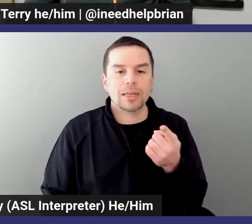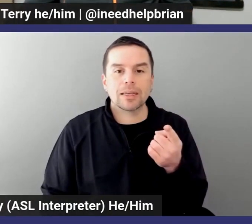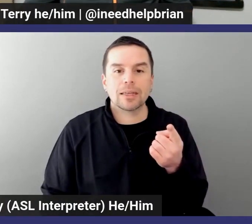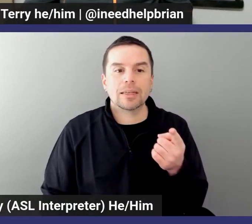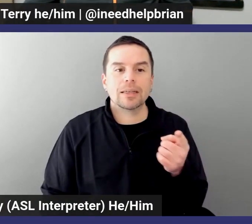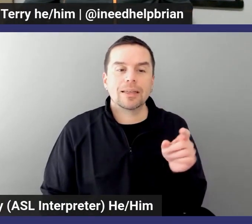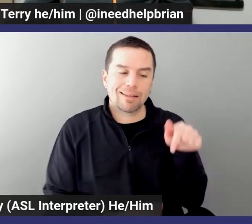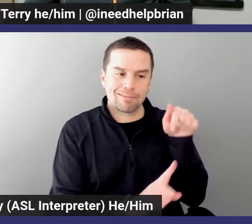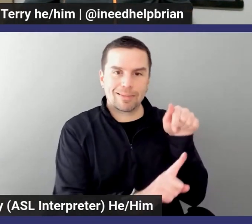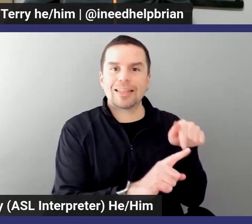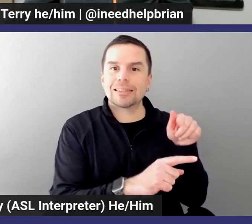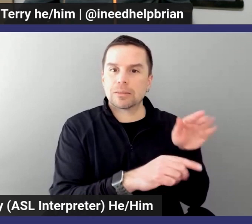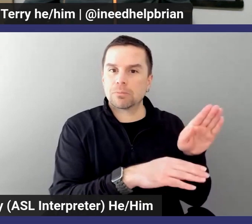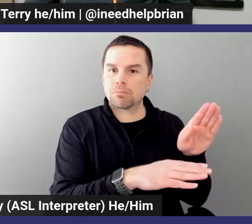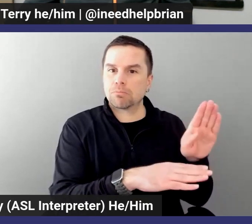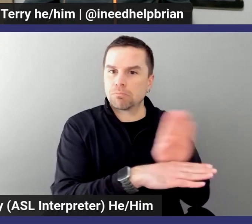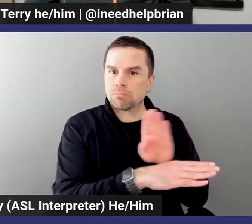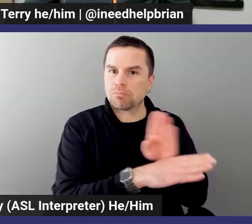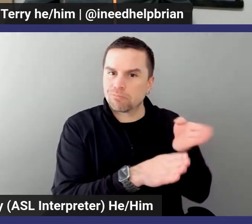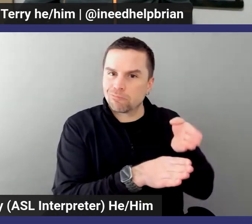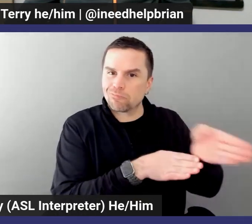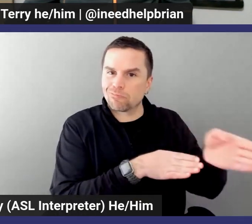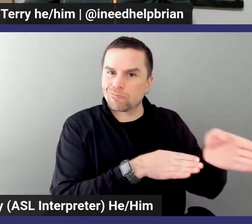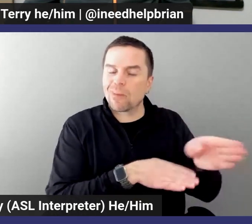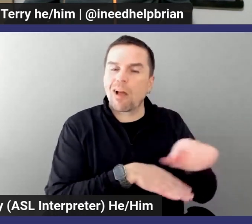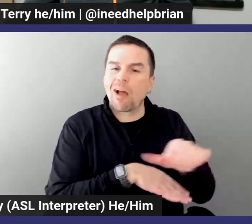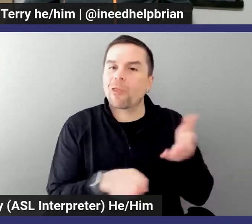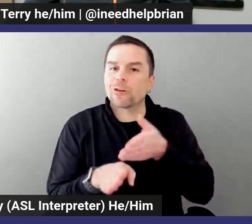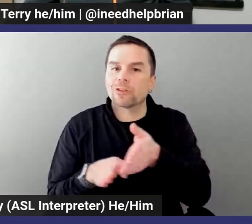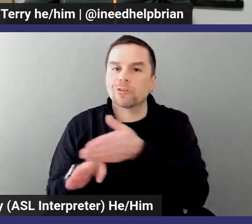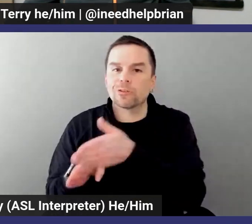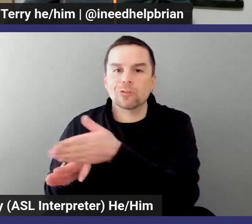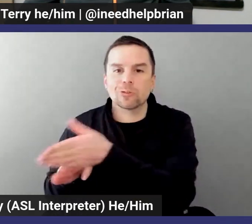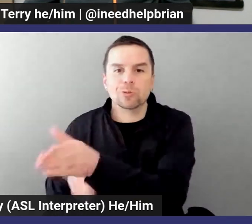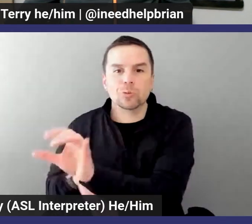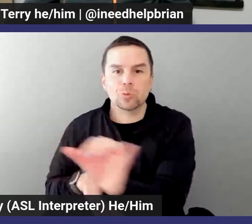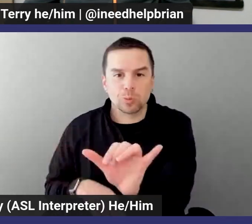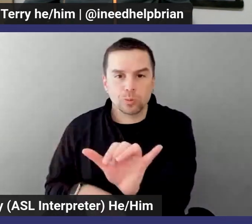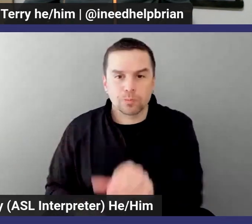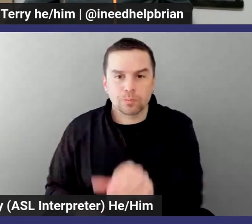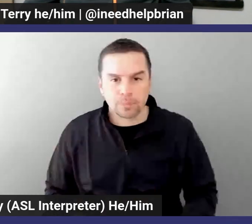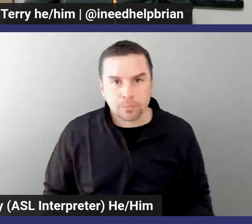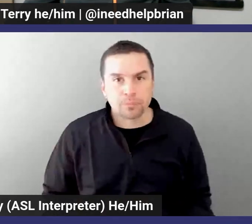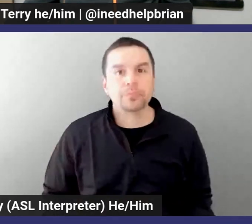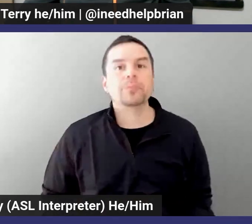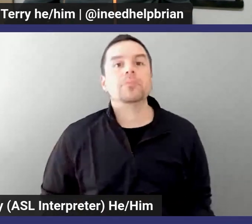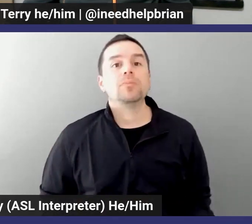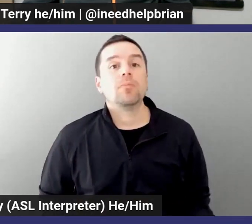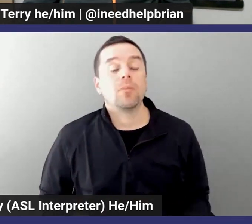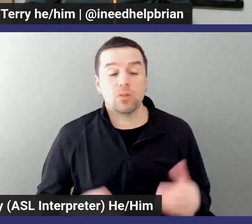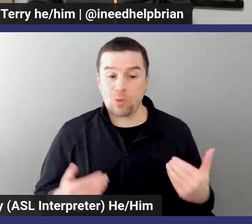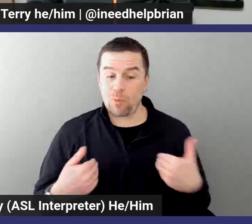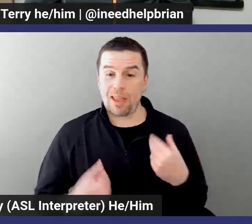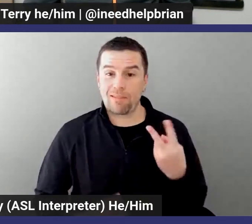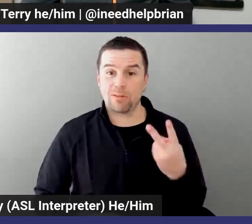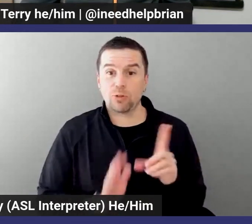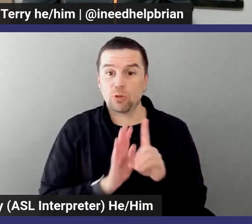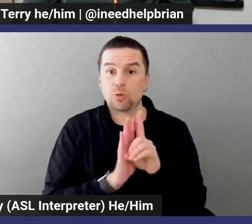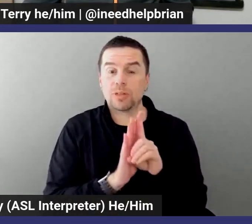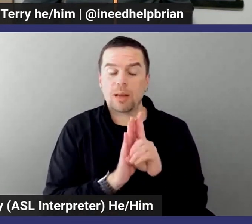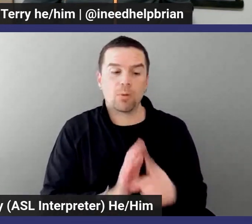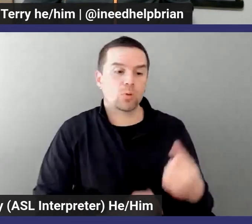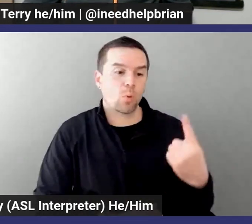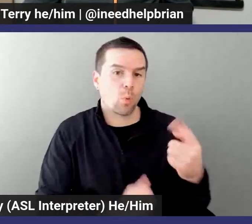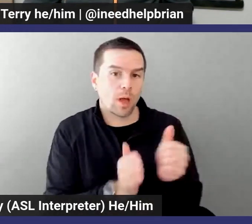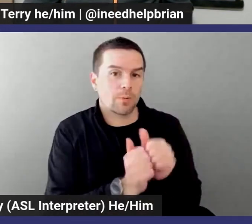well. For integrated private wireless specifically, we have two demos, one with Orange and one with